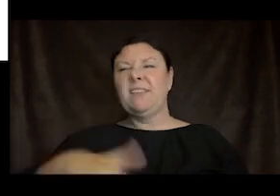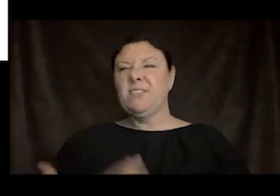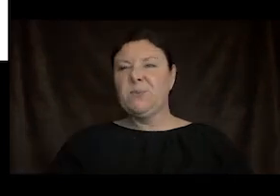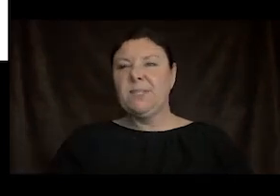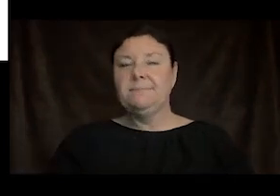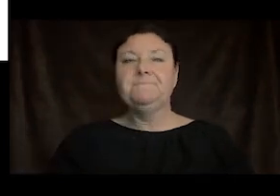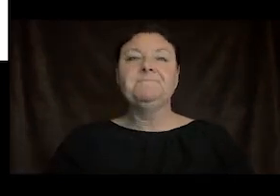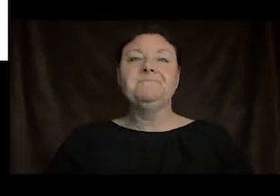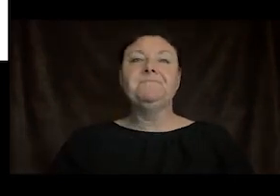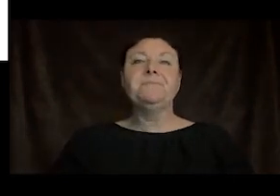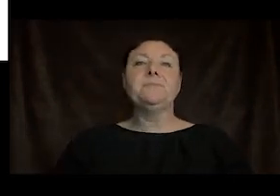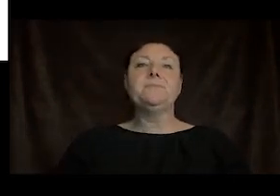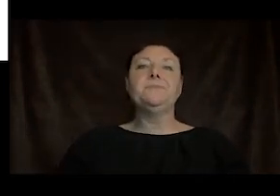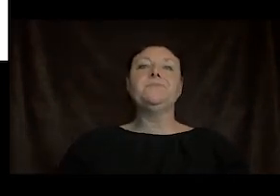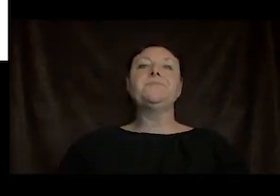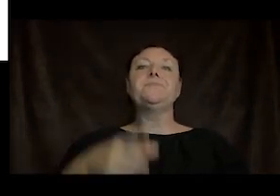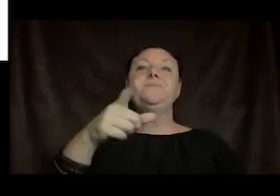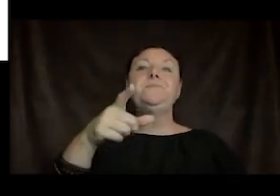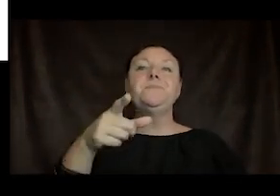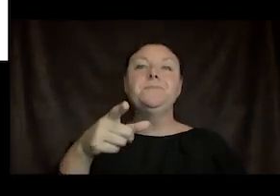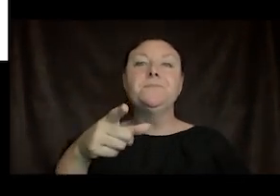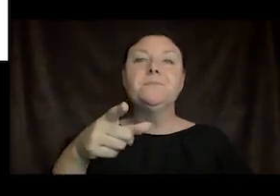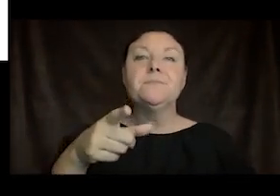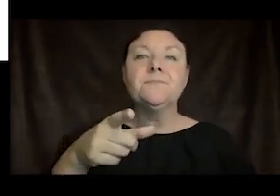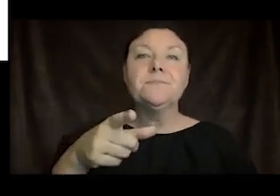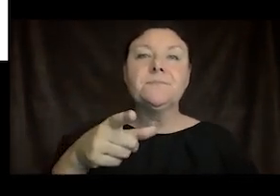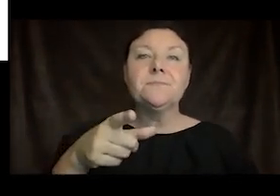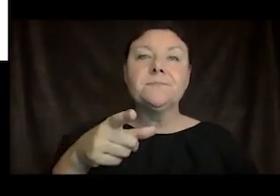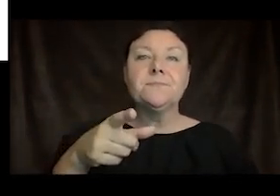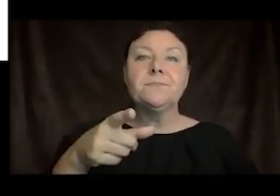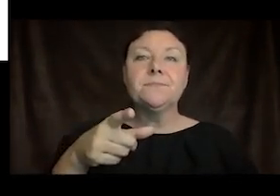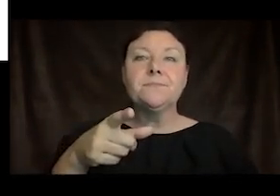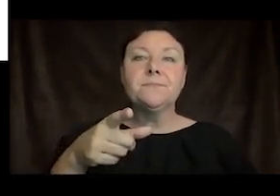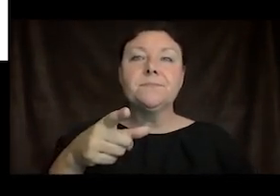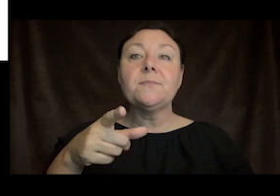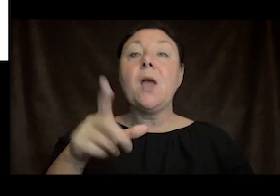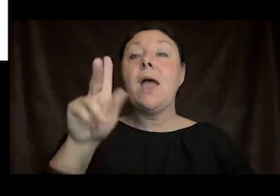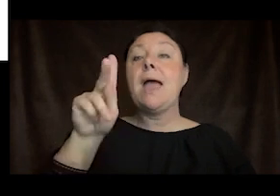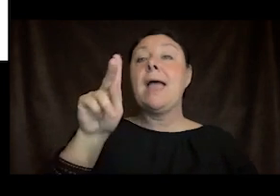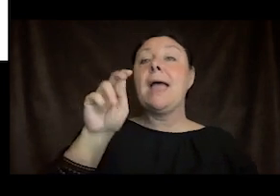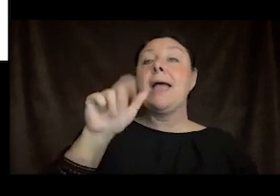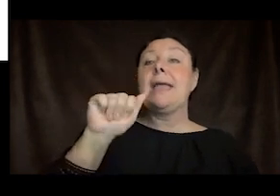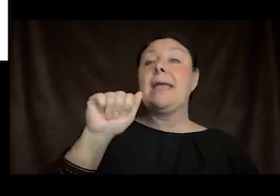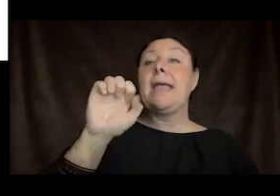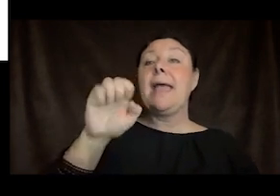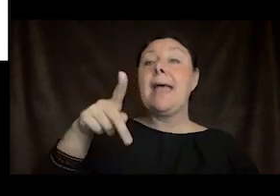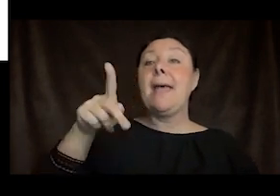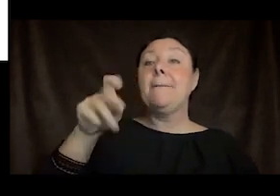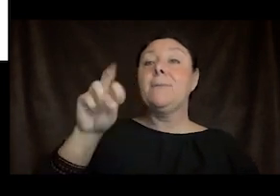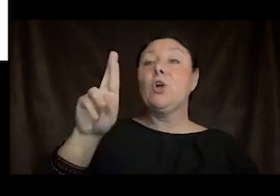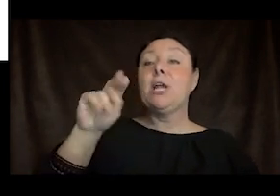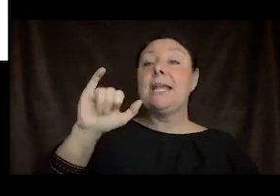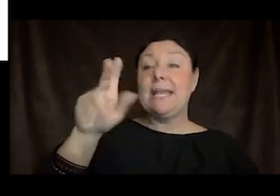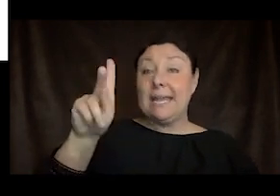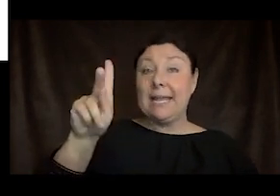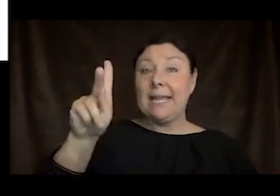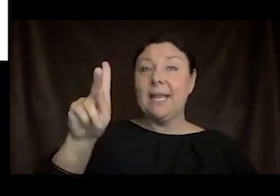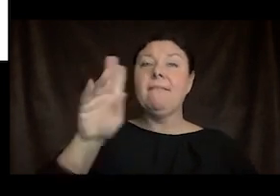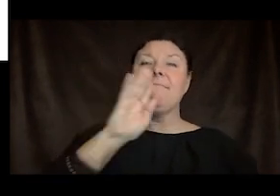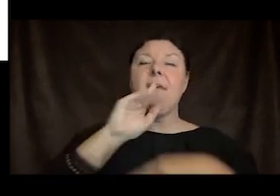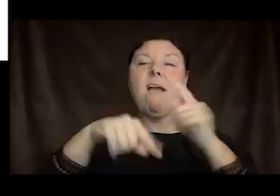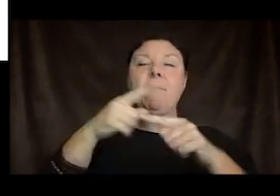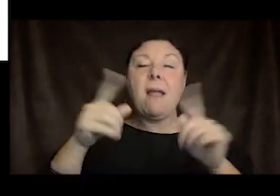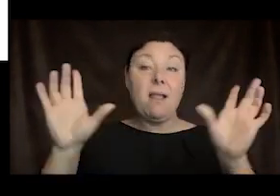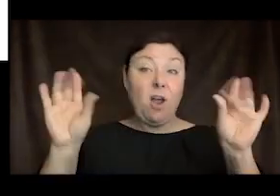So I talked about using Kaepernick as a topic for controversy. So if you've talked about that as a controversial issue, then